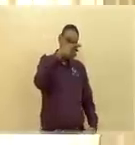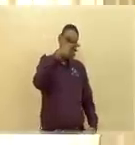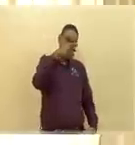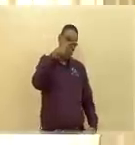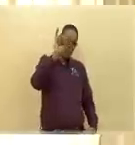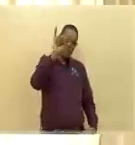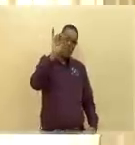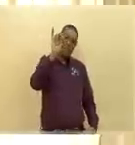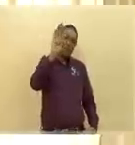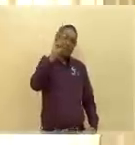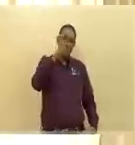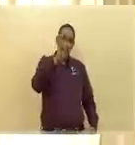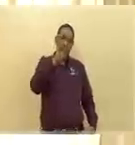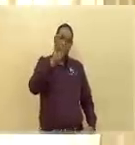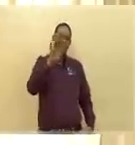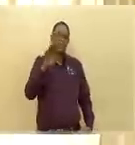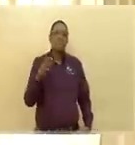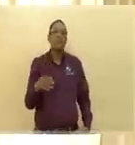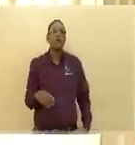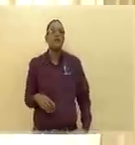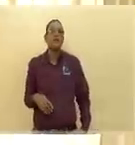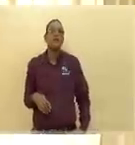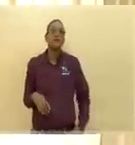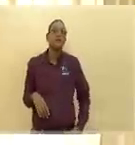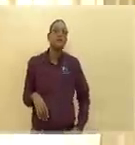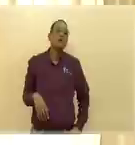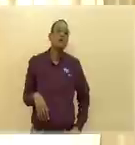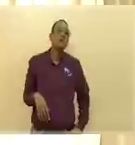Inter-American Development Bank. And so you may be.